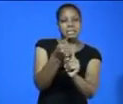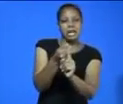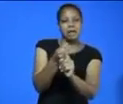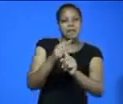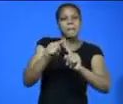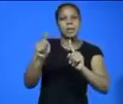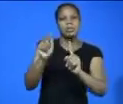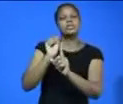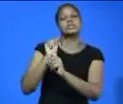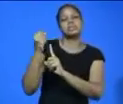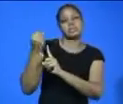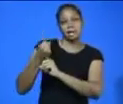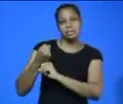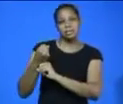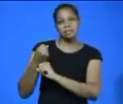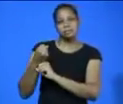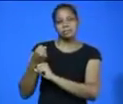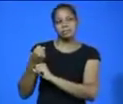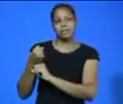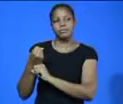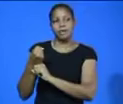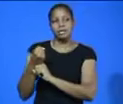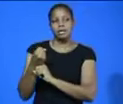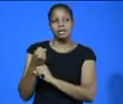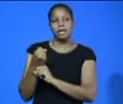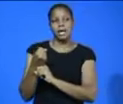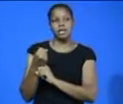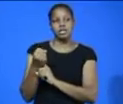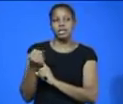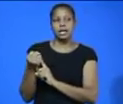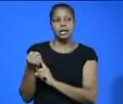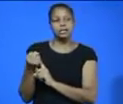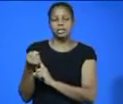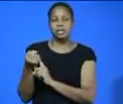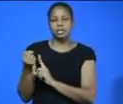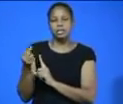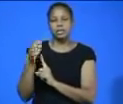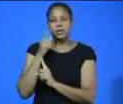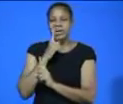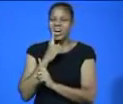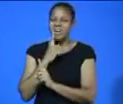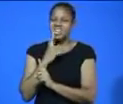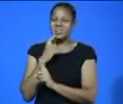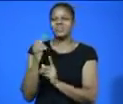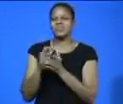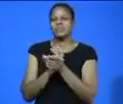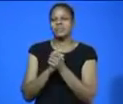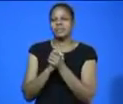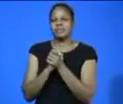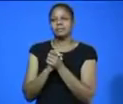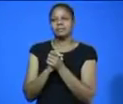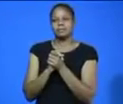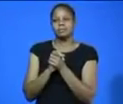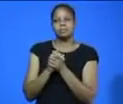Hear the preacher. Politics and politicians without